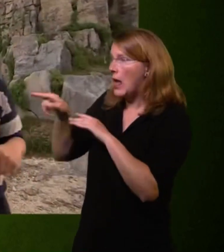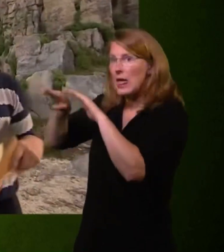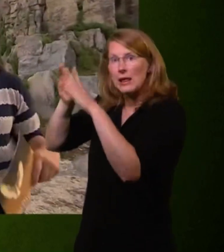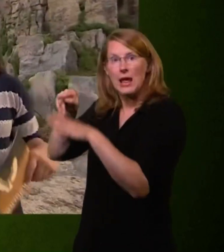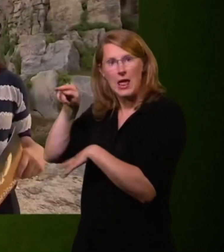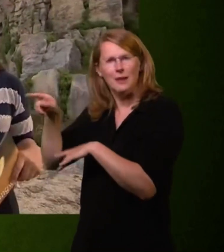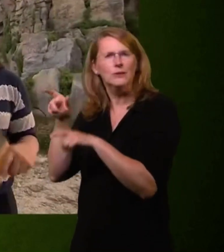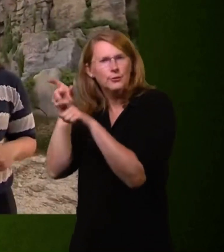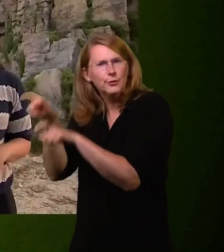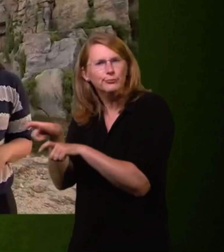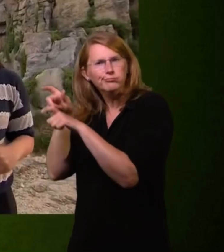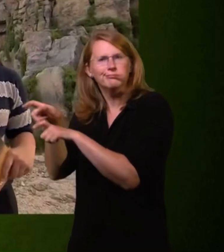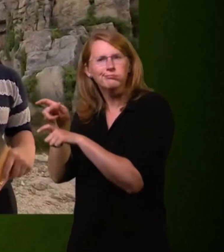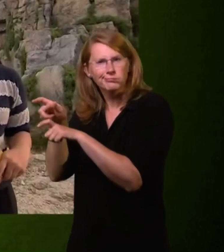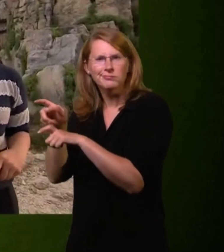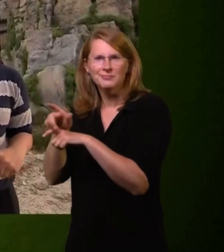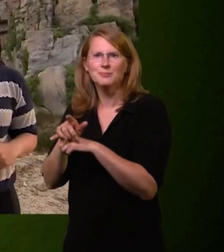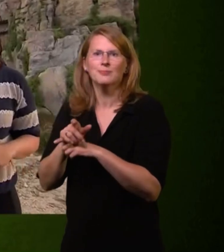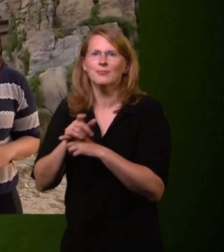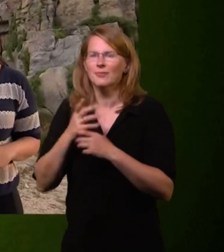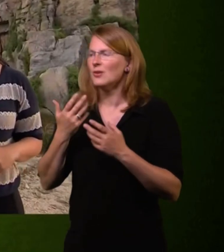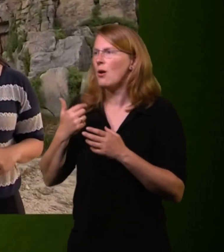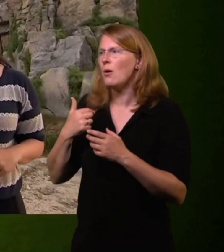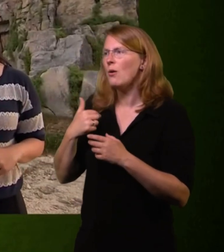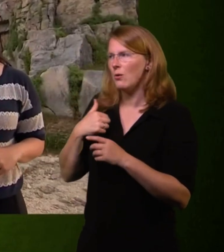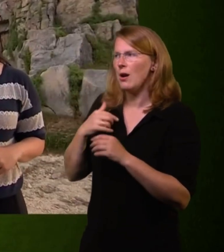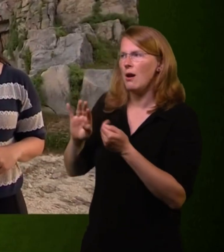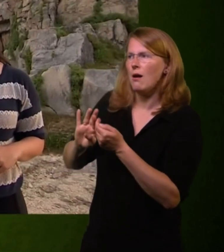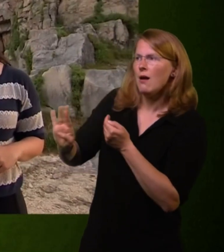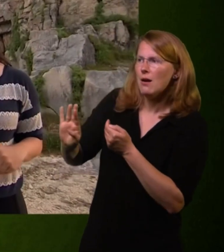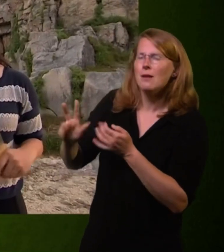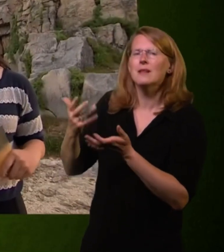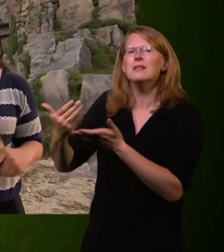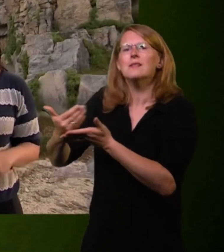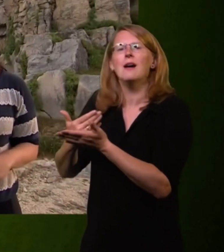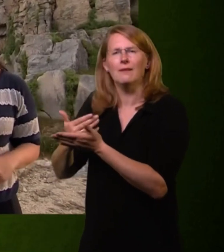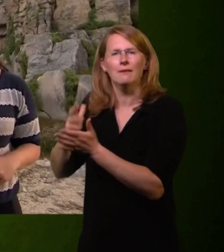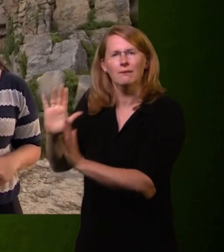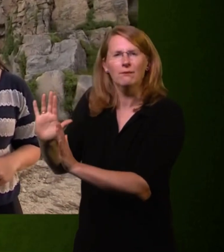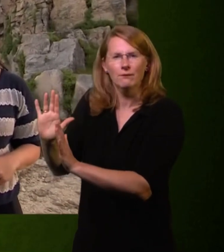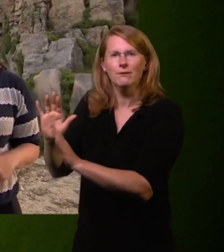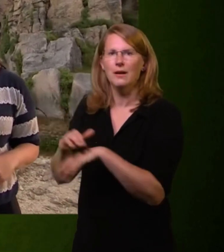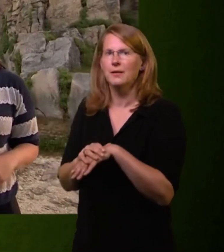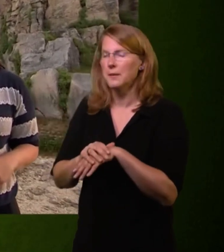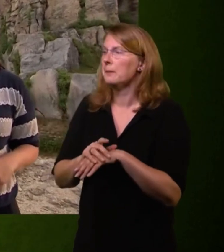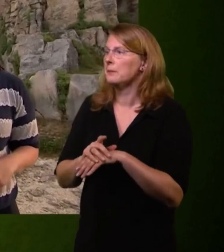bit further away just for safety reasons, but it's really great to get an insight into all that behaviour and, of course, the wonderful Mark's work.